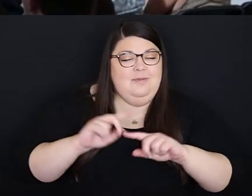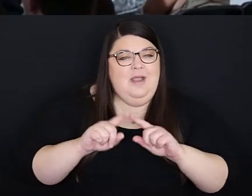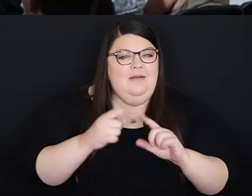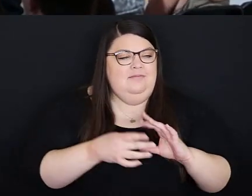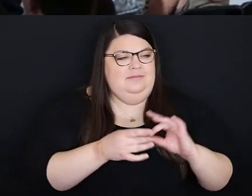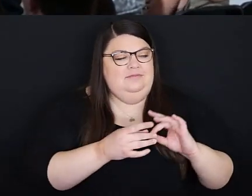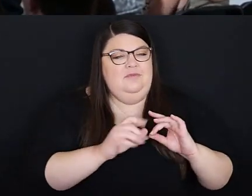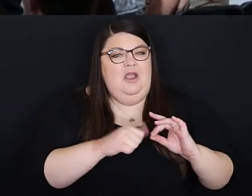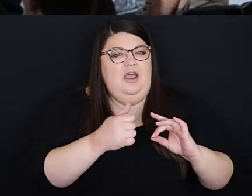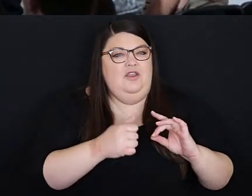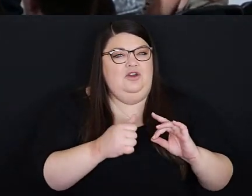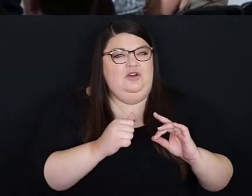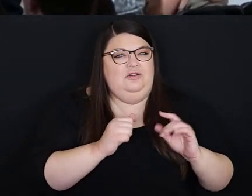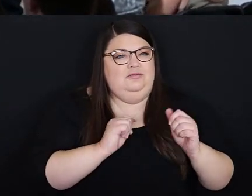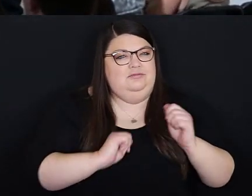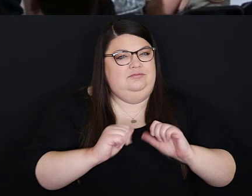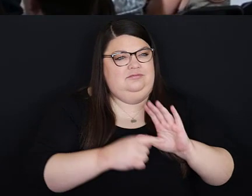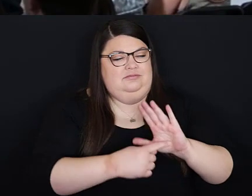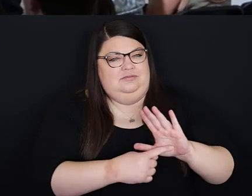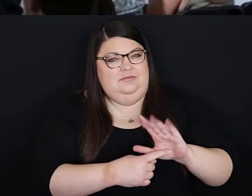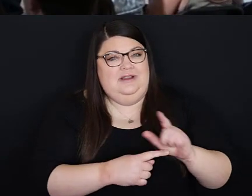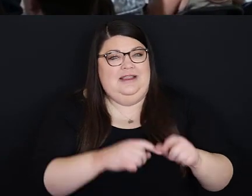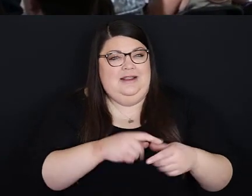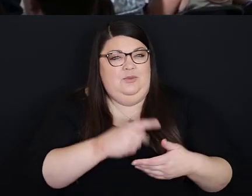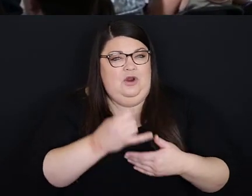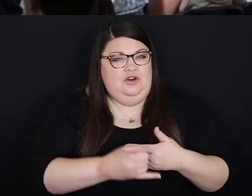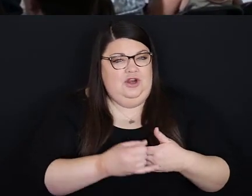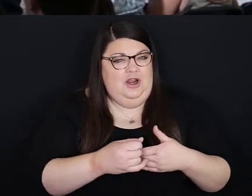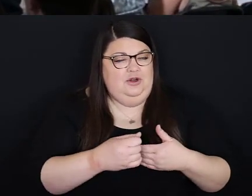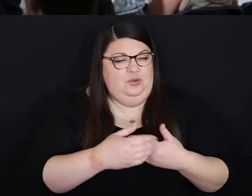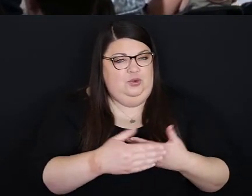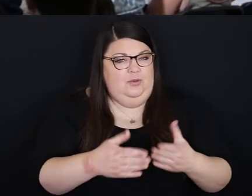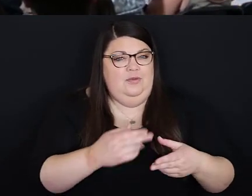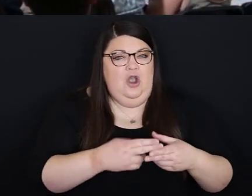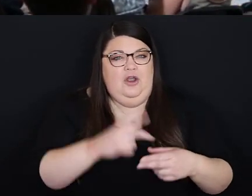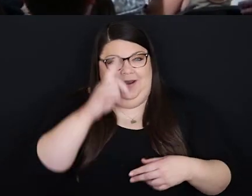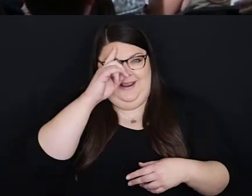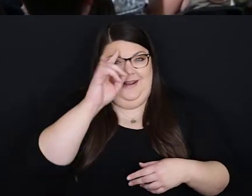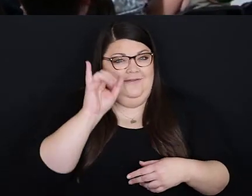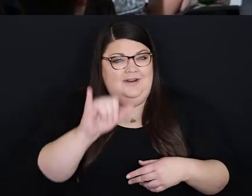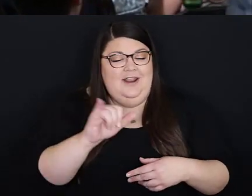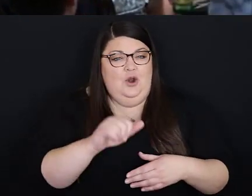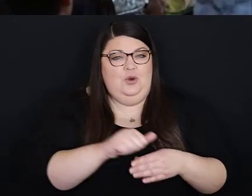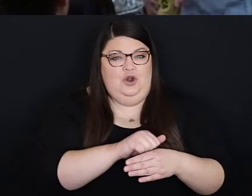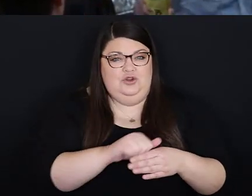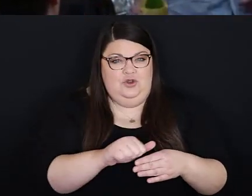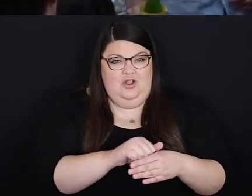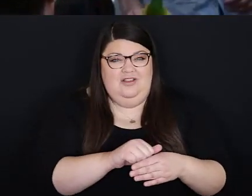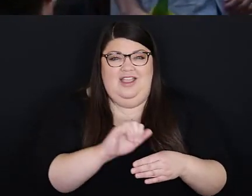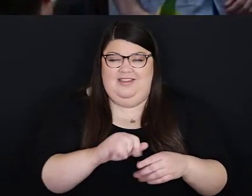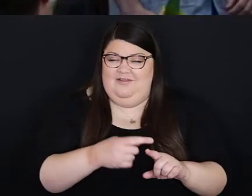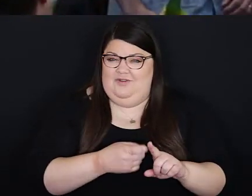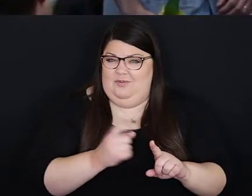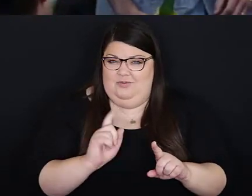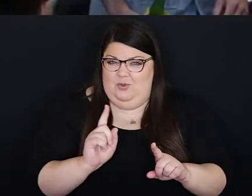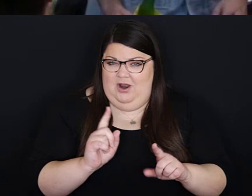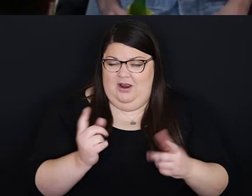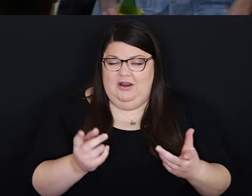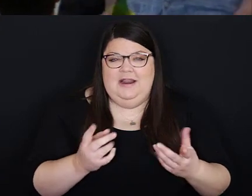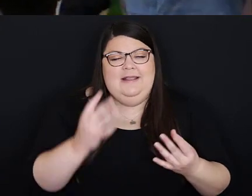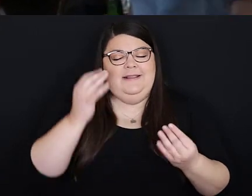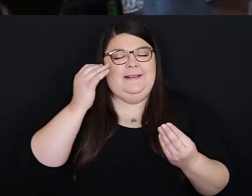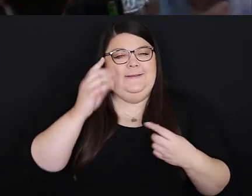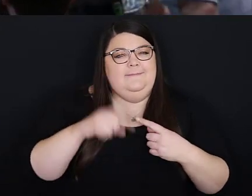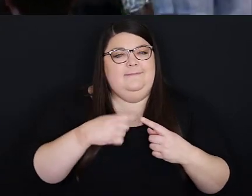other exhibition that's in our project room called Infinite Rehearsal. Infinite Rehearsal was really born out of